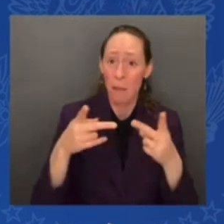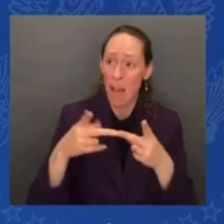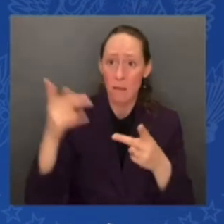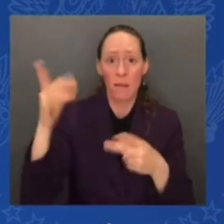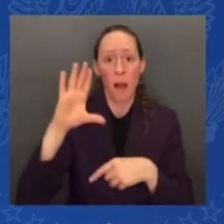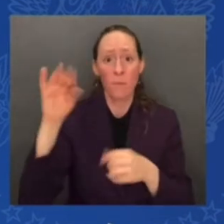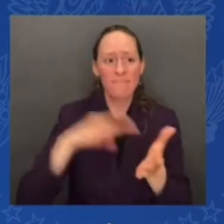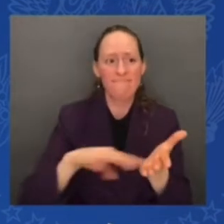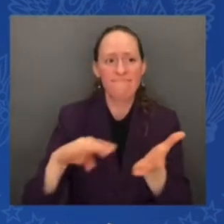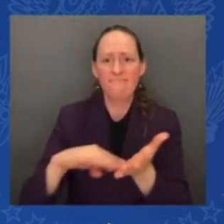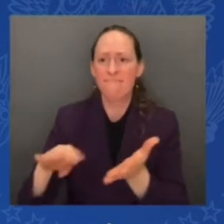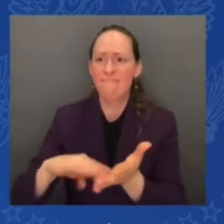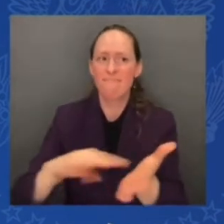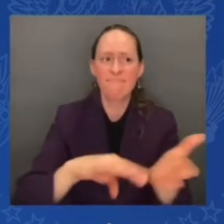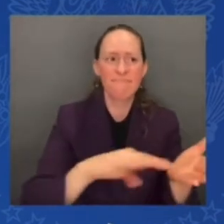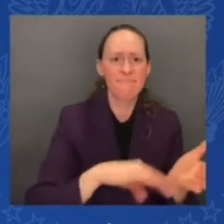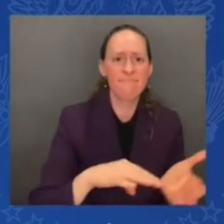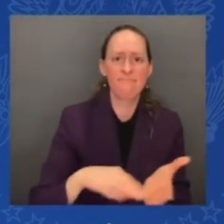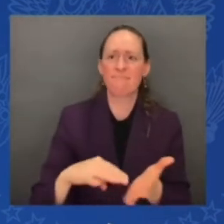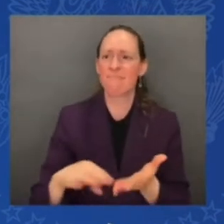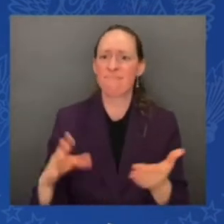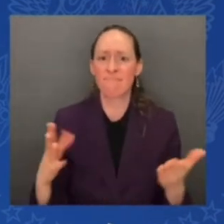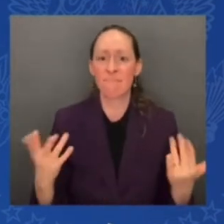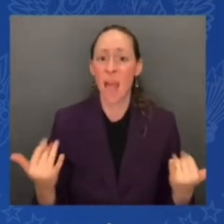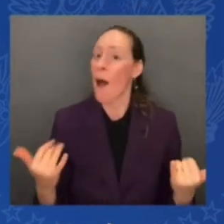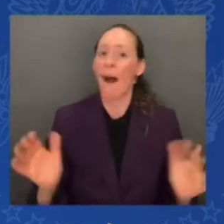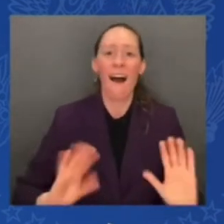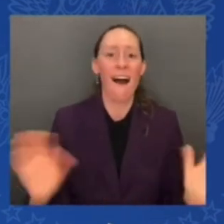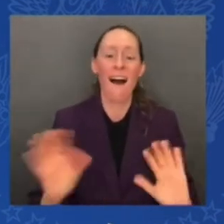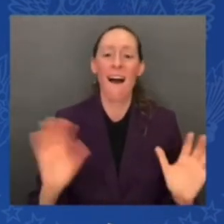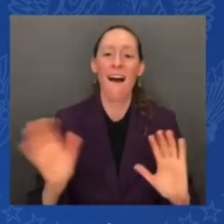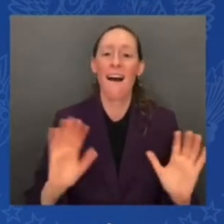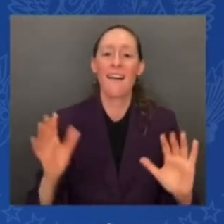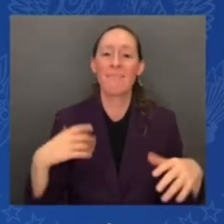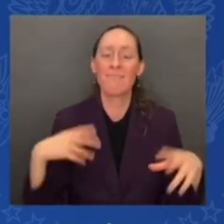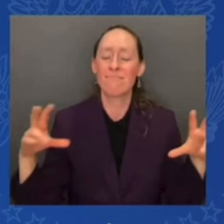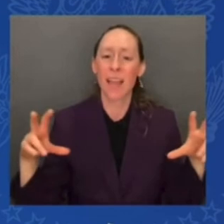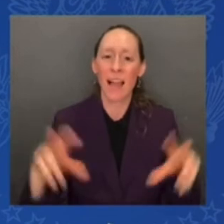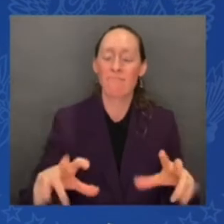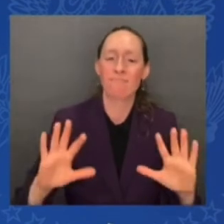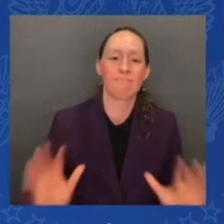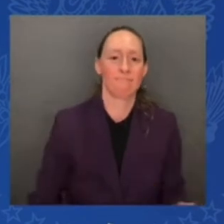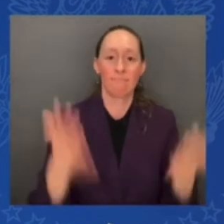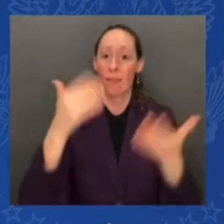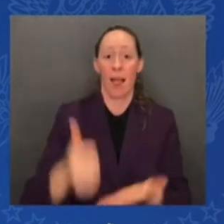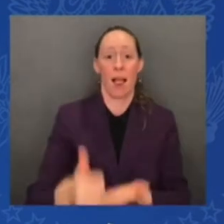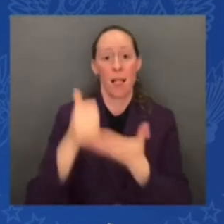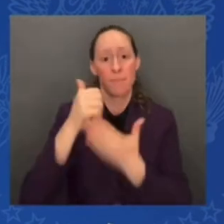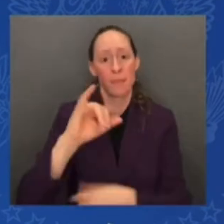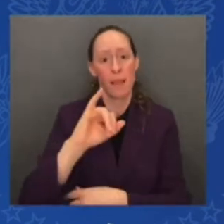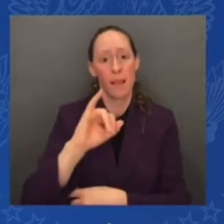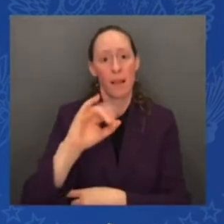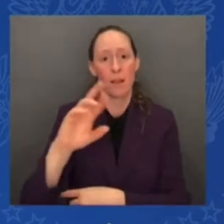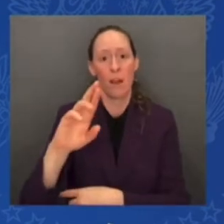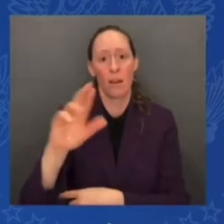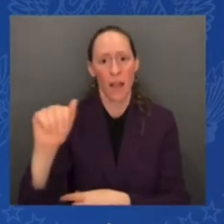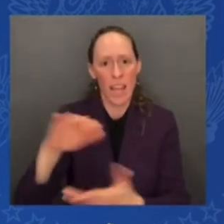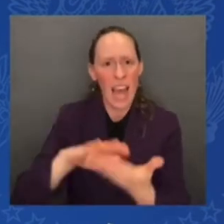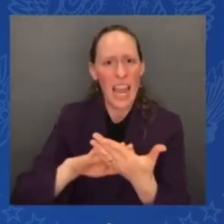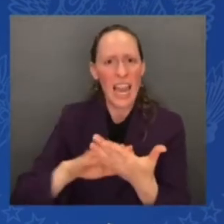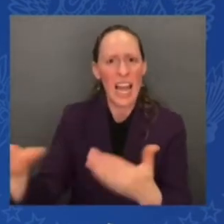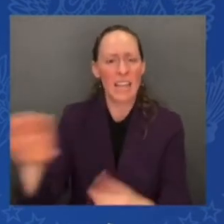cleaner technologies like wind, but it means we're going to make things and new technology here in America.